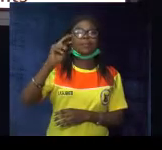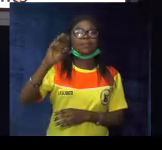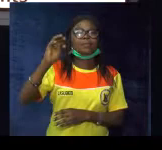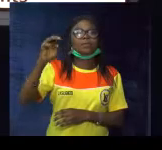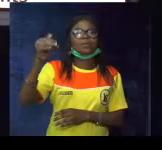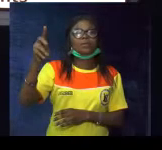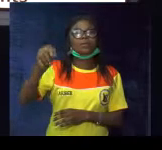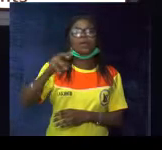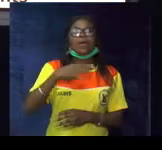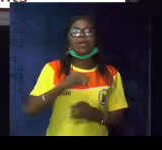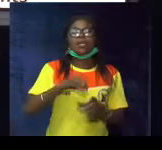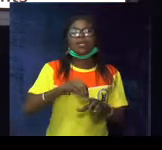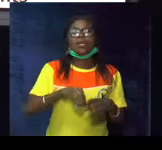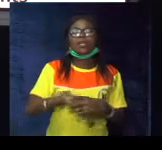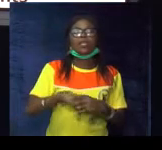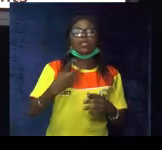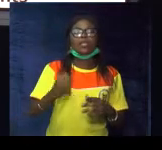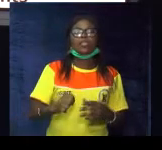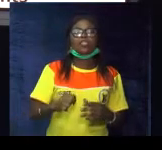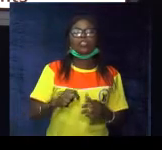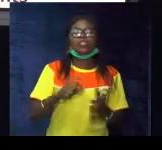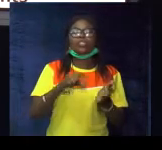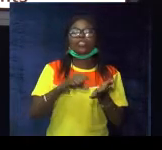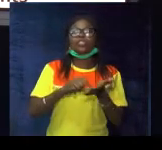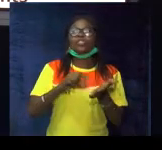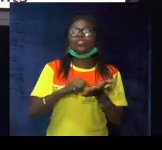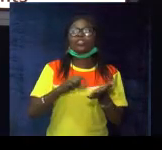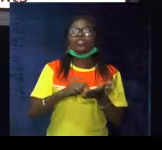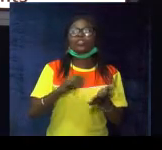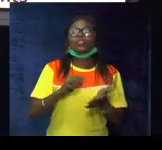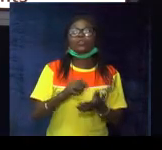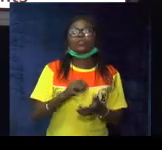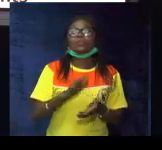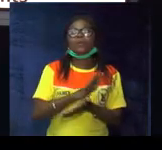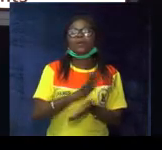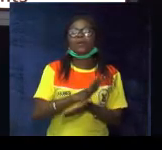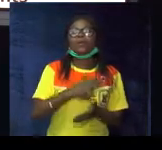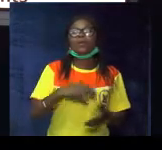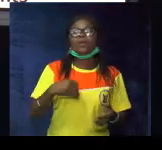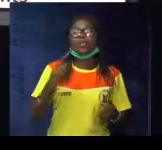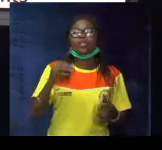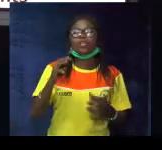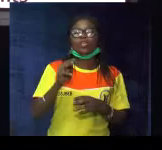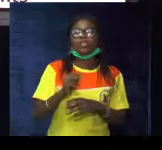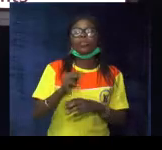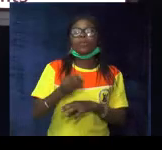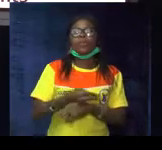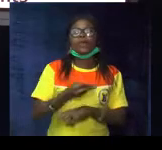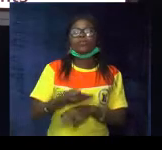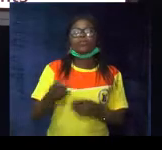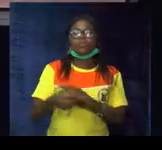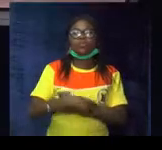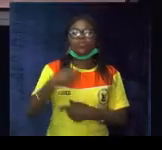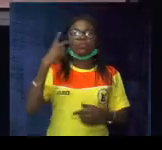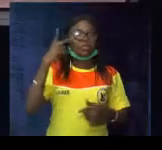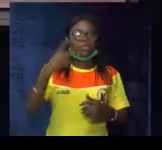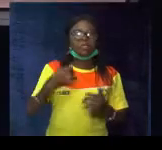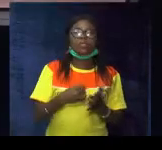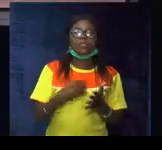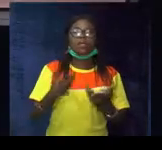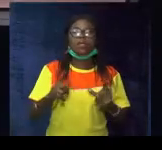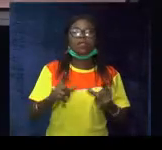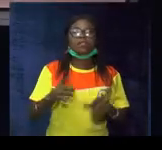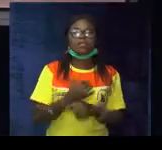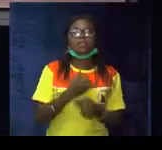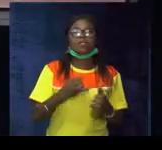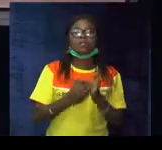storybooks or in newspapers, but they mean a whole different thing in mathematics, as you will see, my friend. Let's just get right into